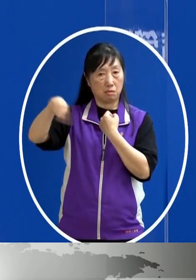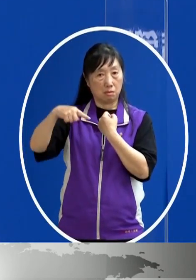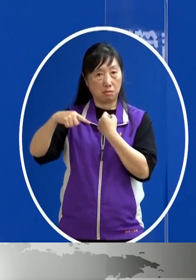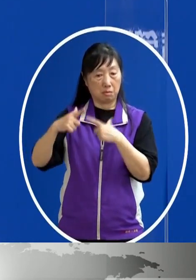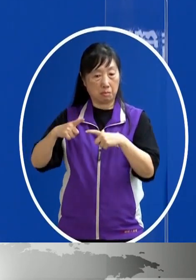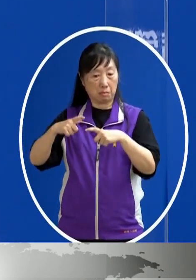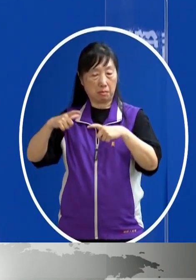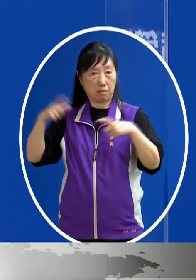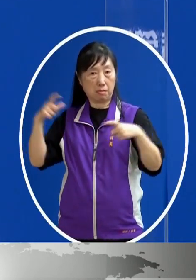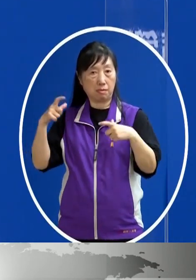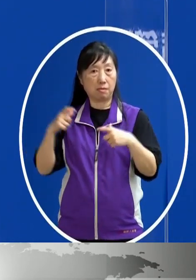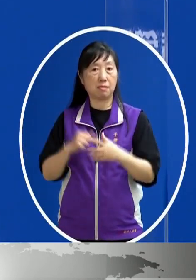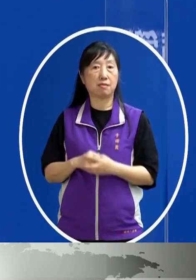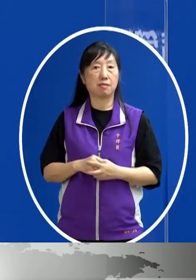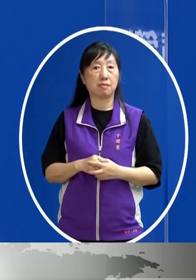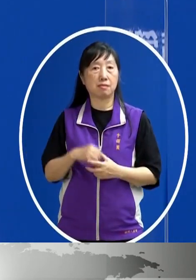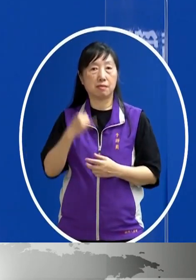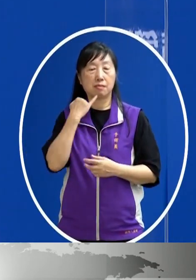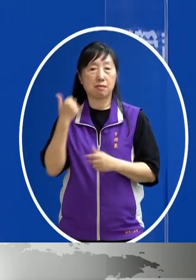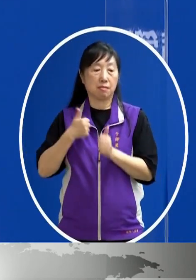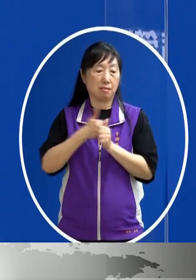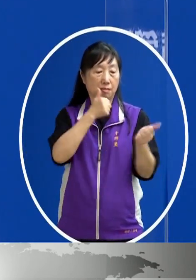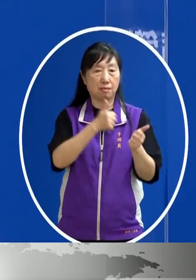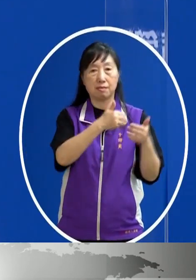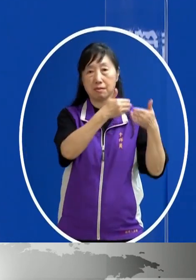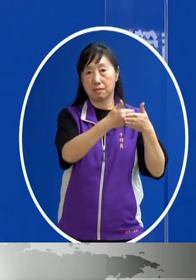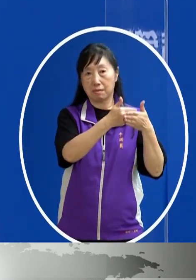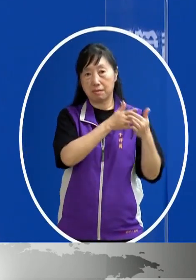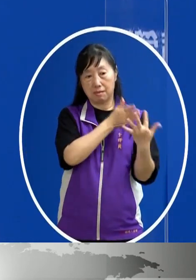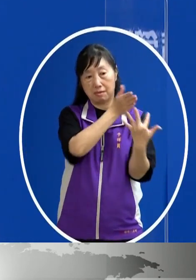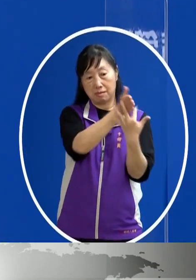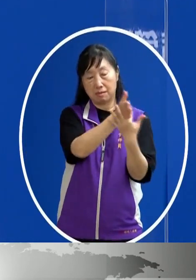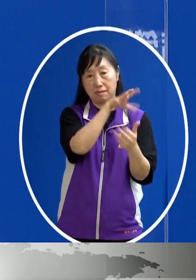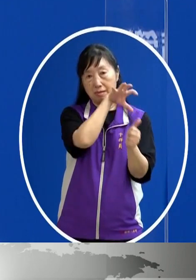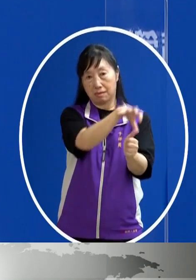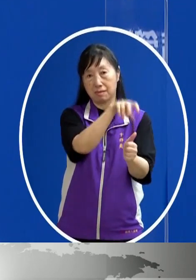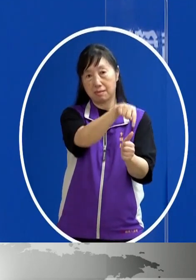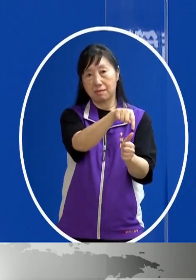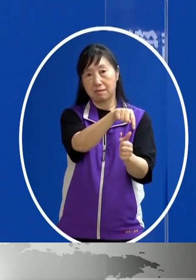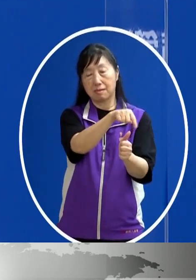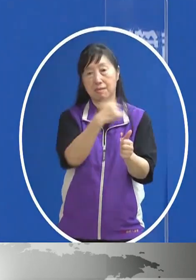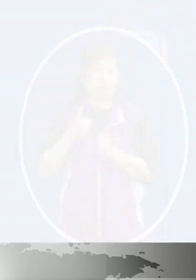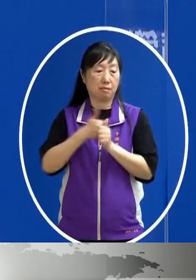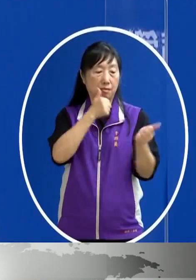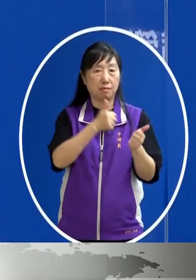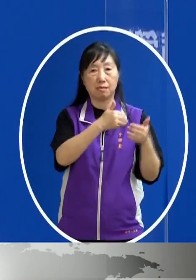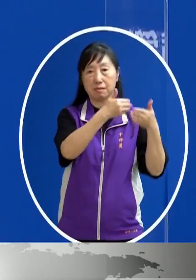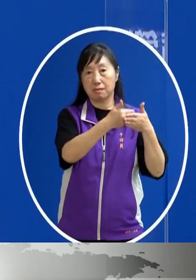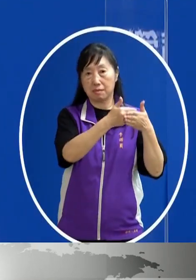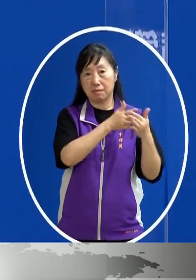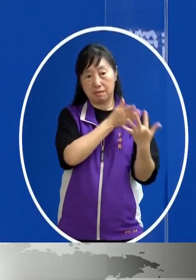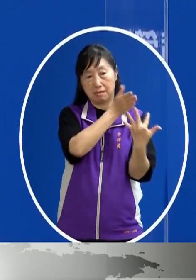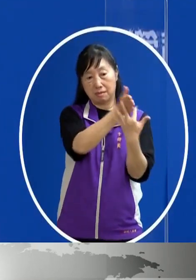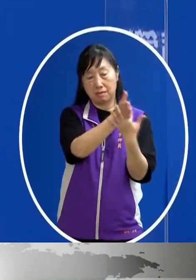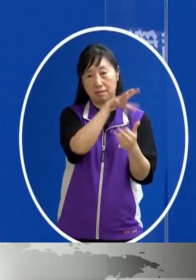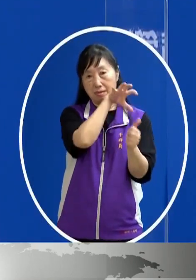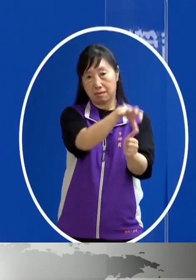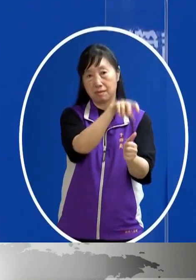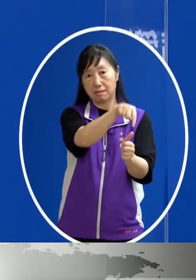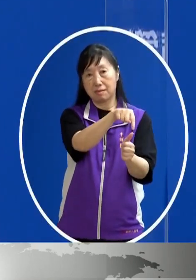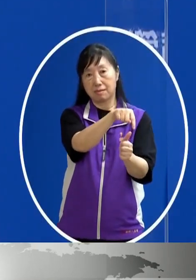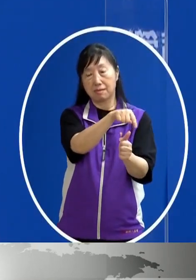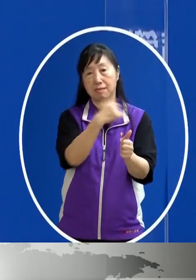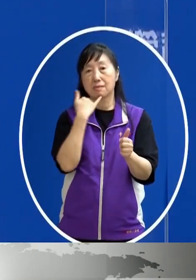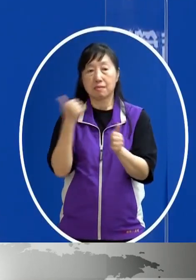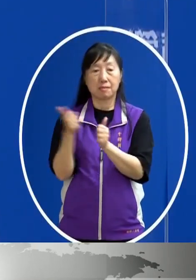and U.S. Secretary of State Mike Pompeo have all made public statements for the first time. When the force of international support for Taiwan is sufficient to